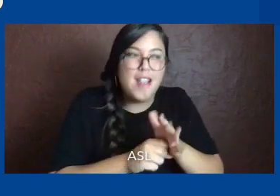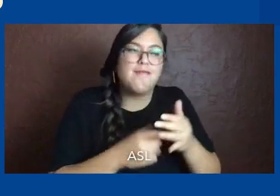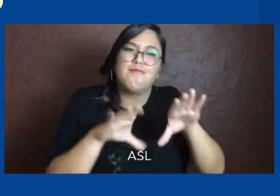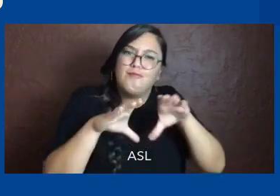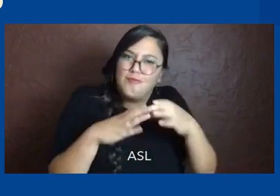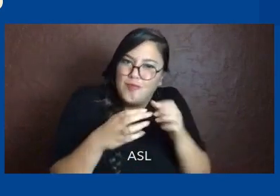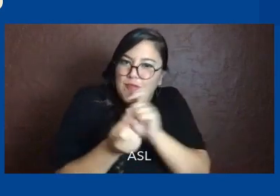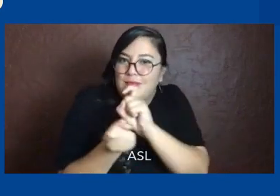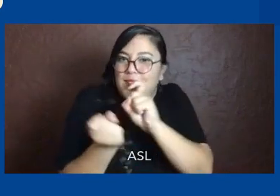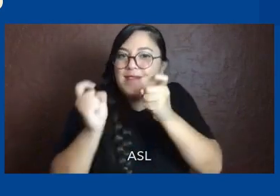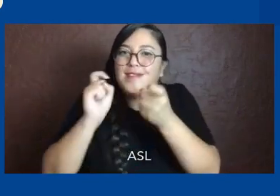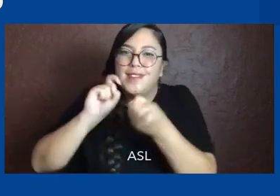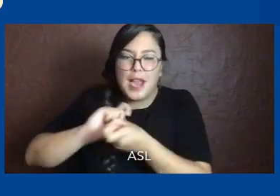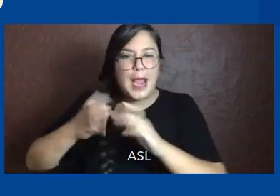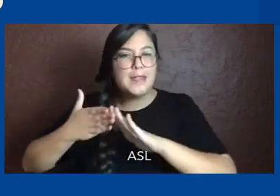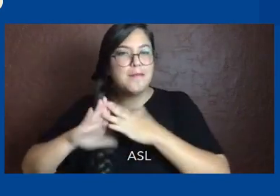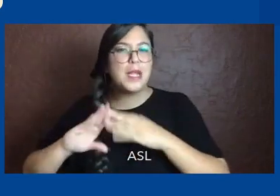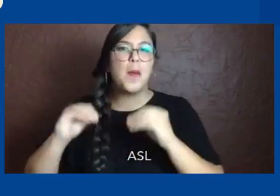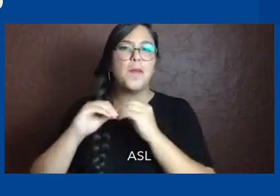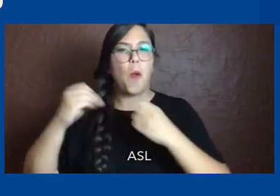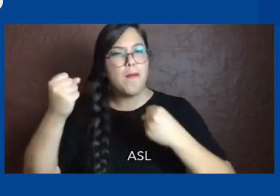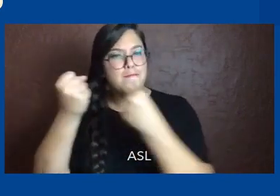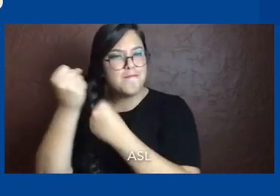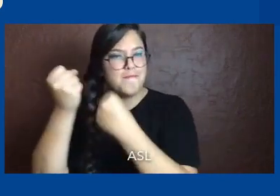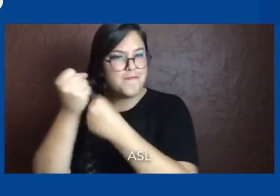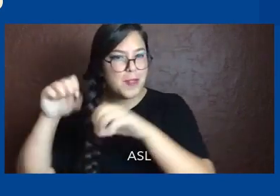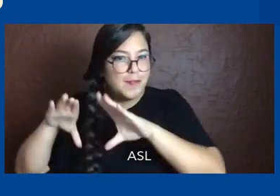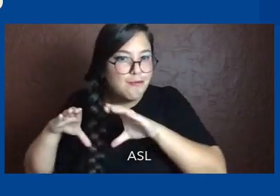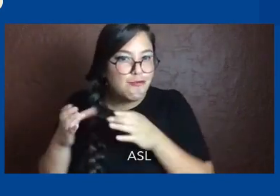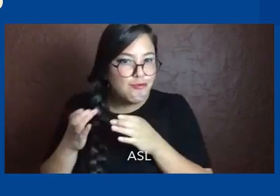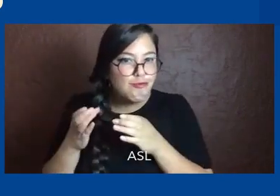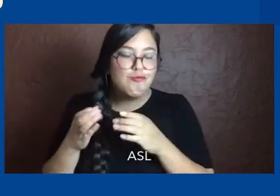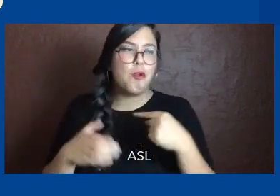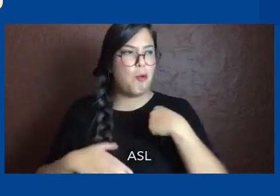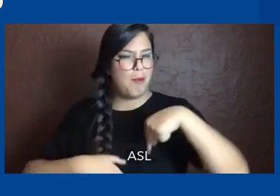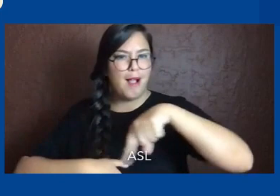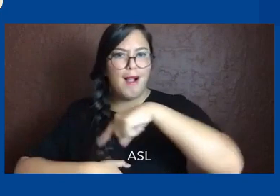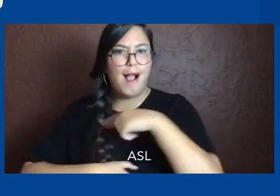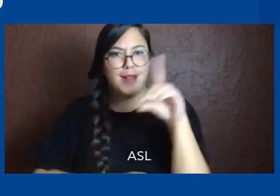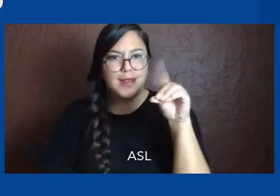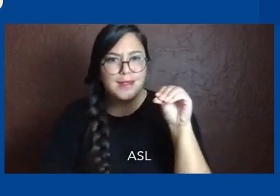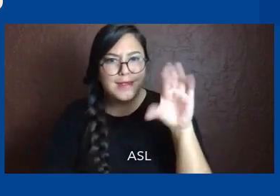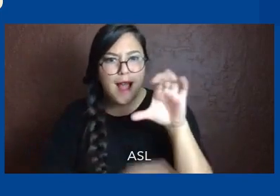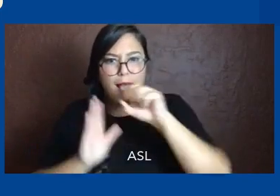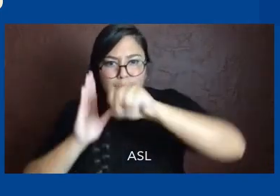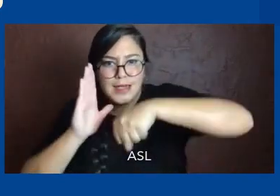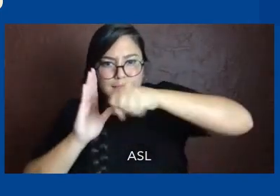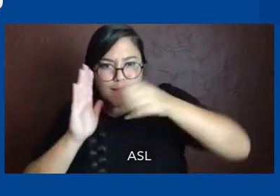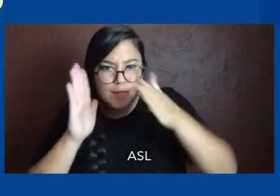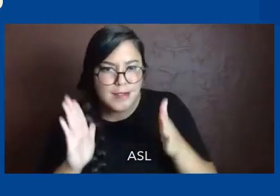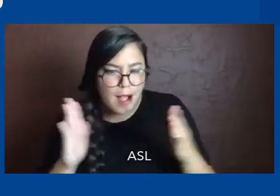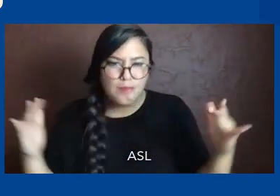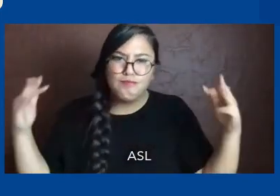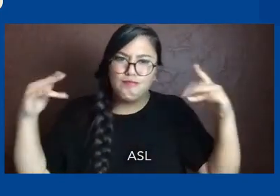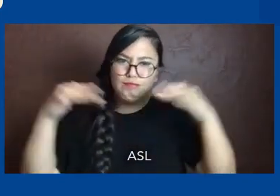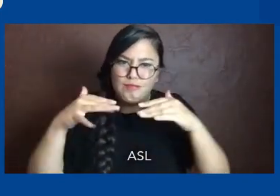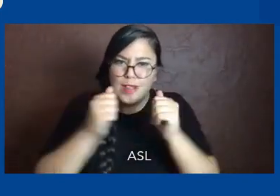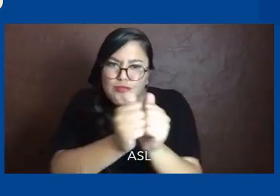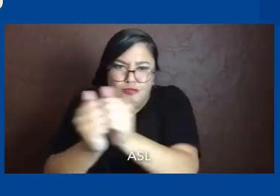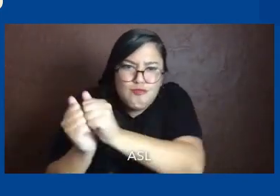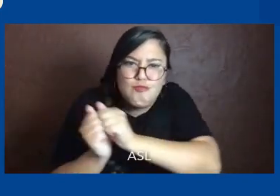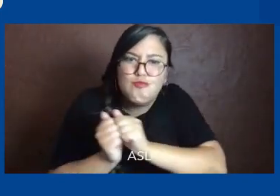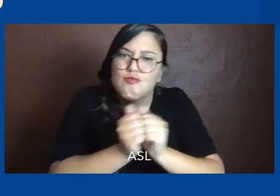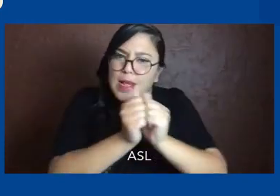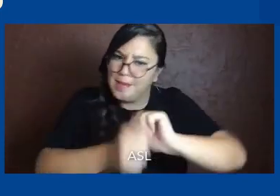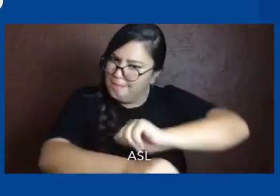group for documentary cinematographers and come together and create something that we can